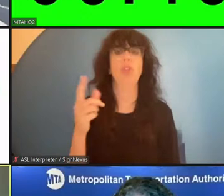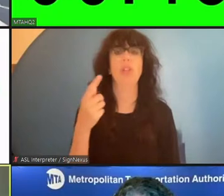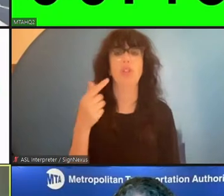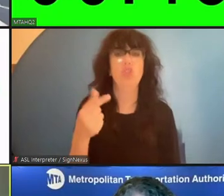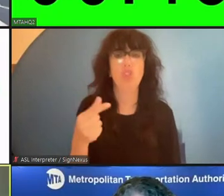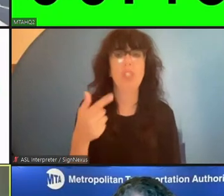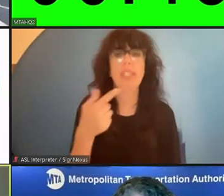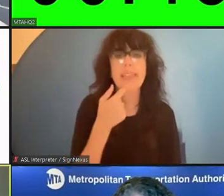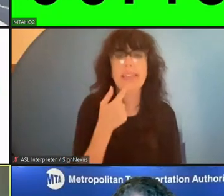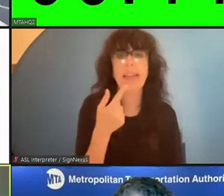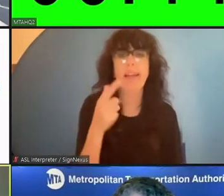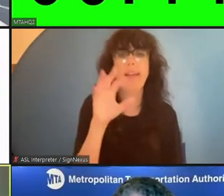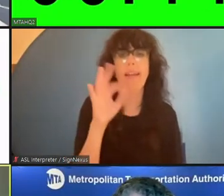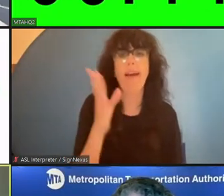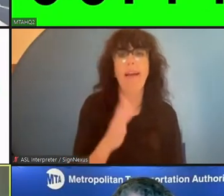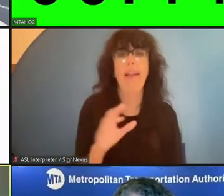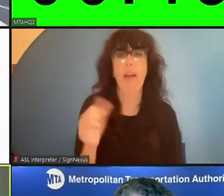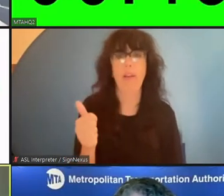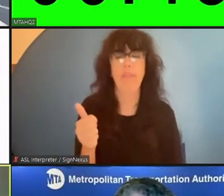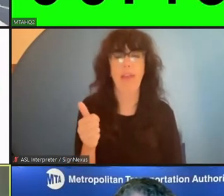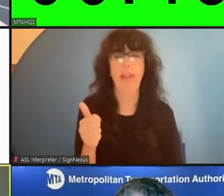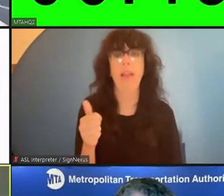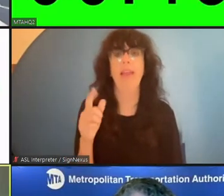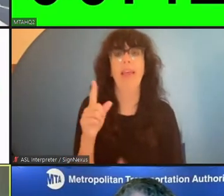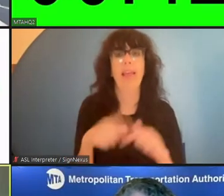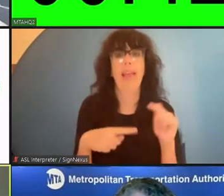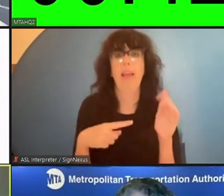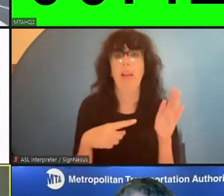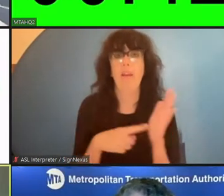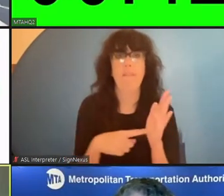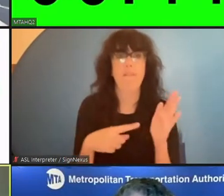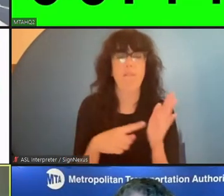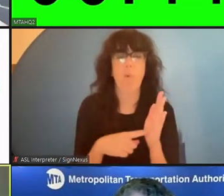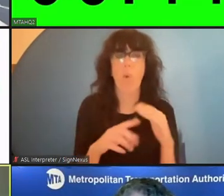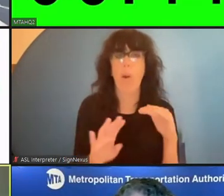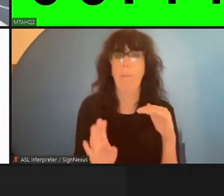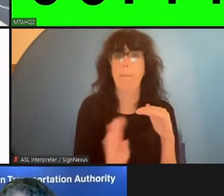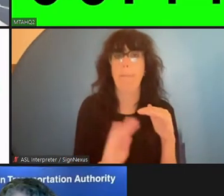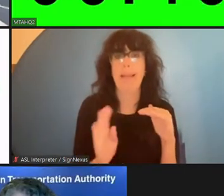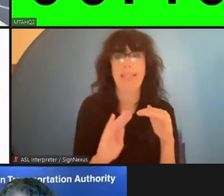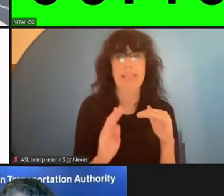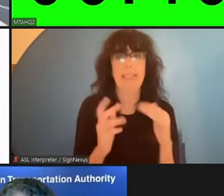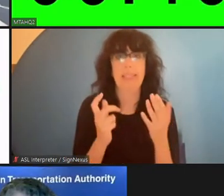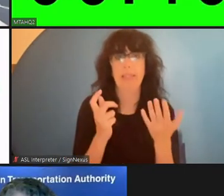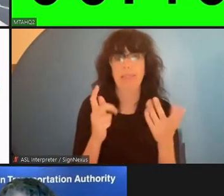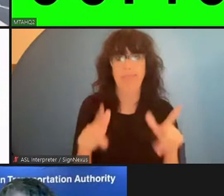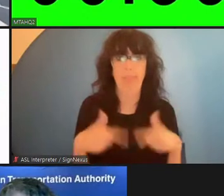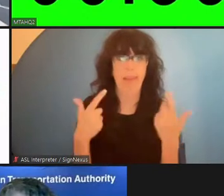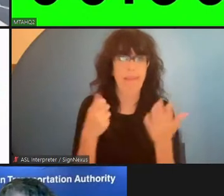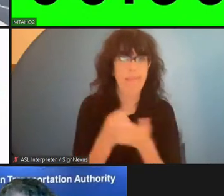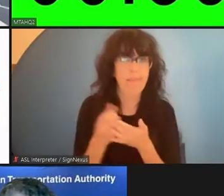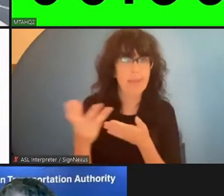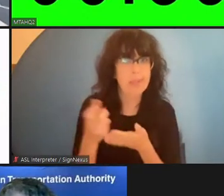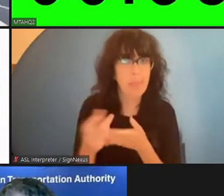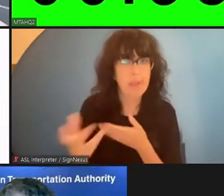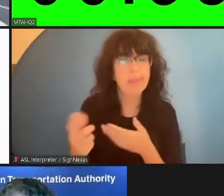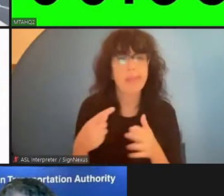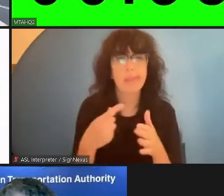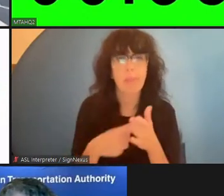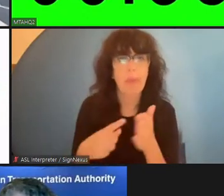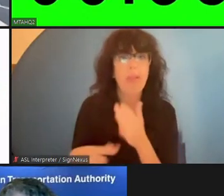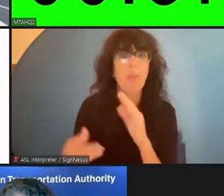drivers are unable to afford basically given expenses and more than half are